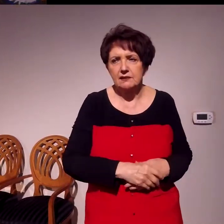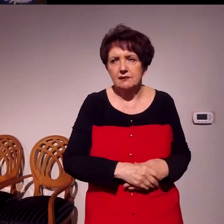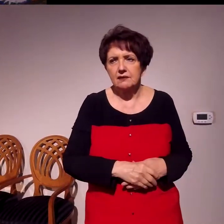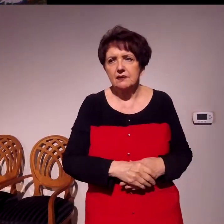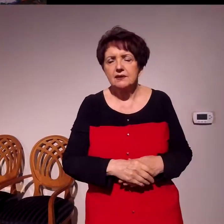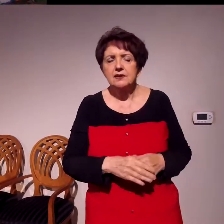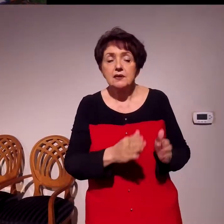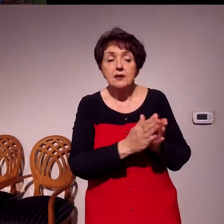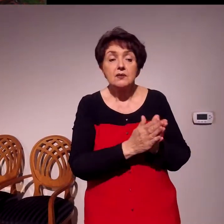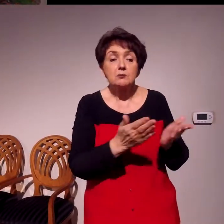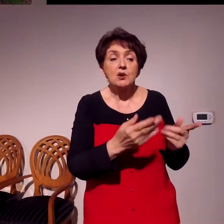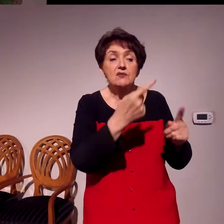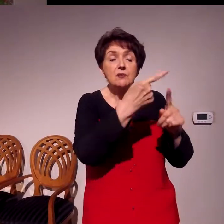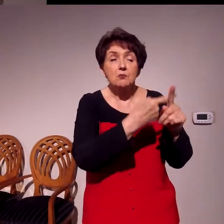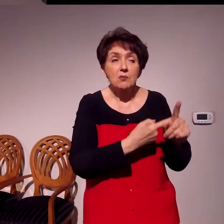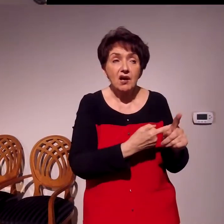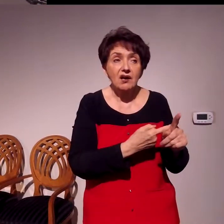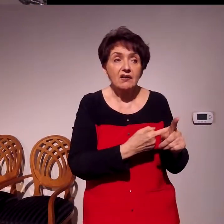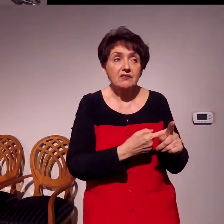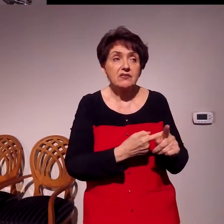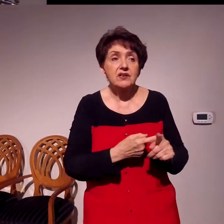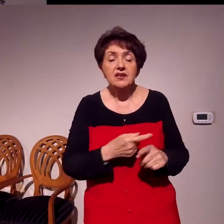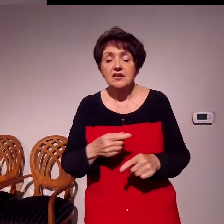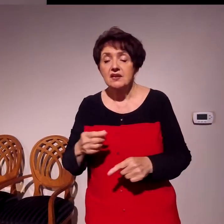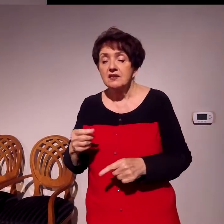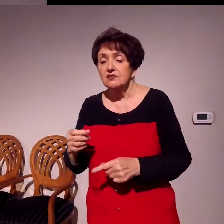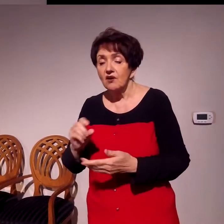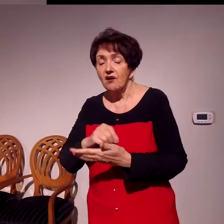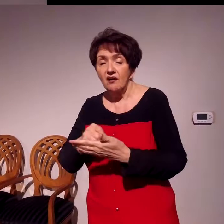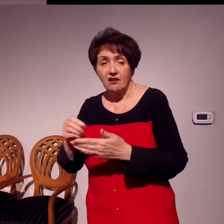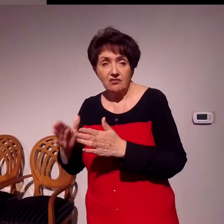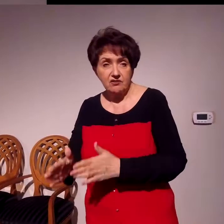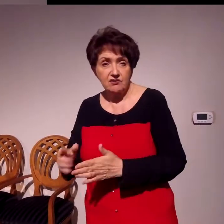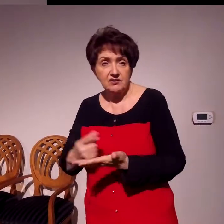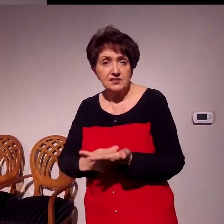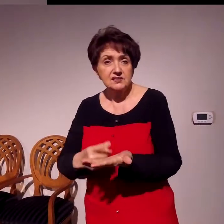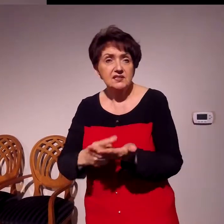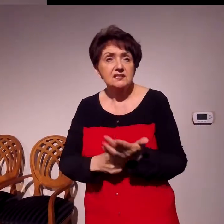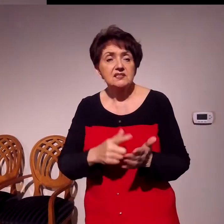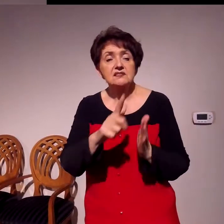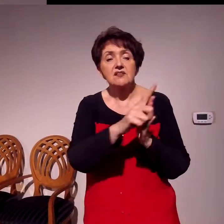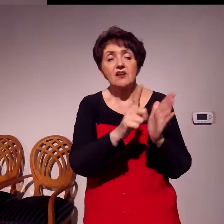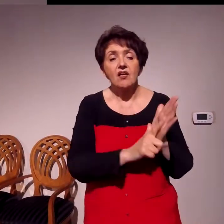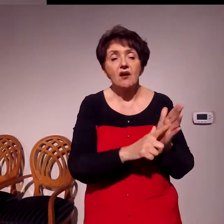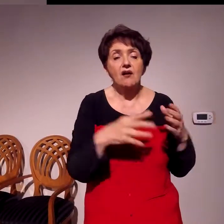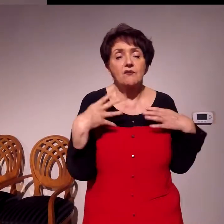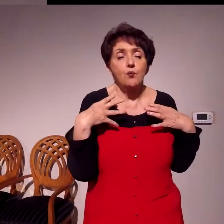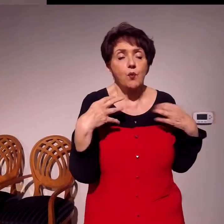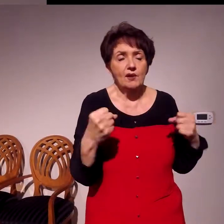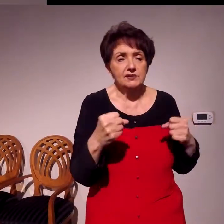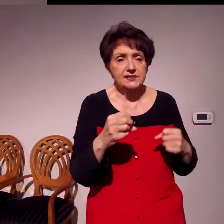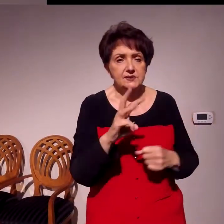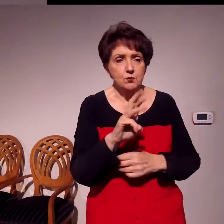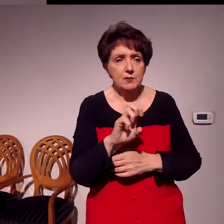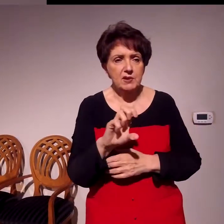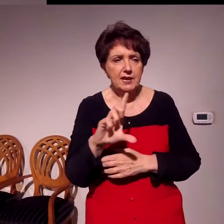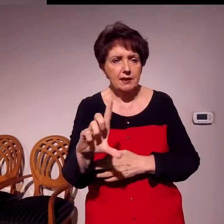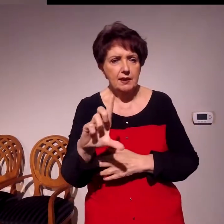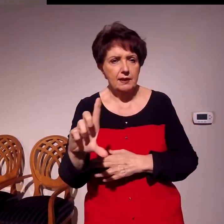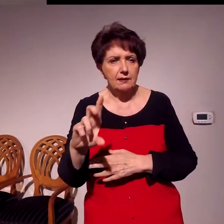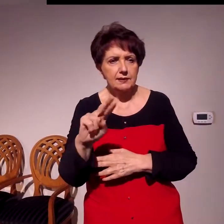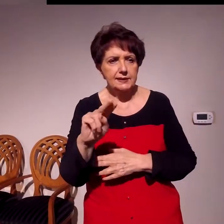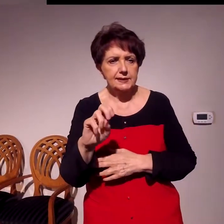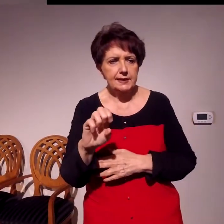month, he talks about the laws of wellness. The law of wellness. This is Greg Anderson, the